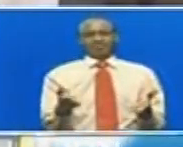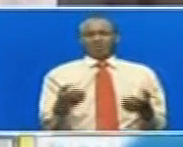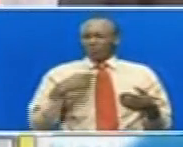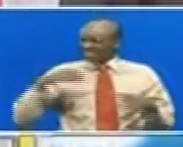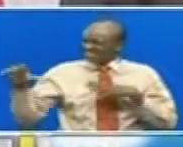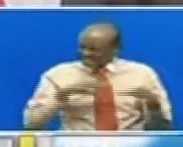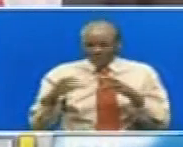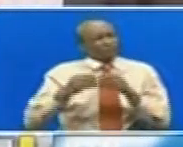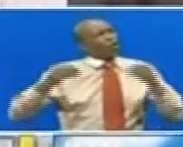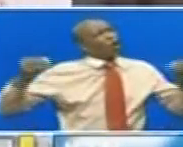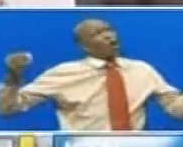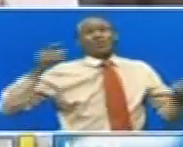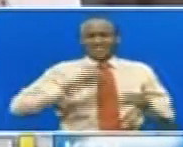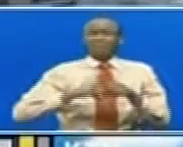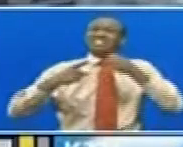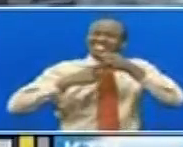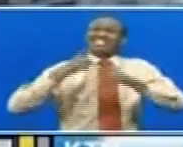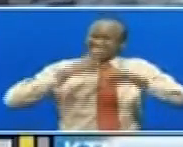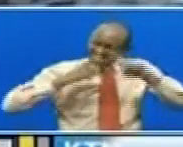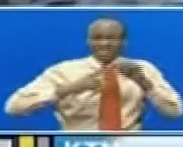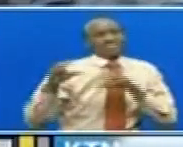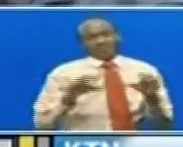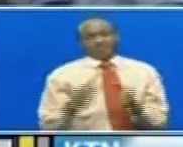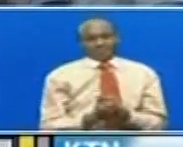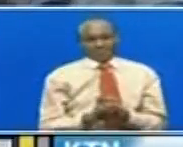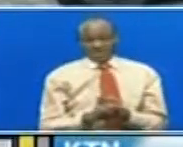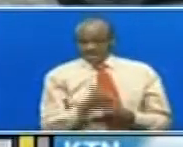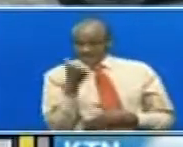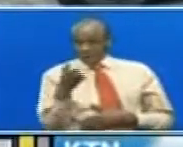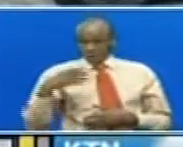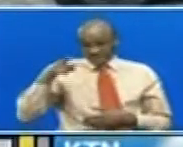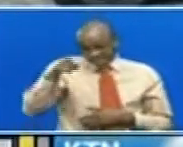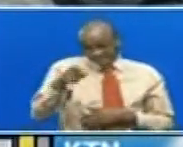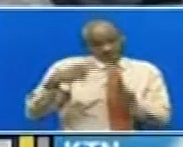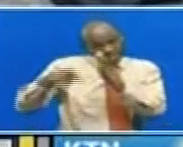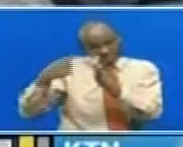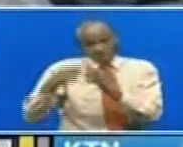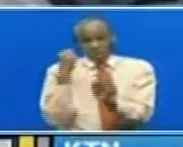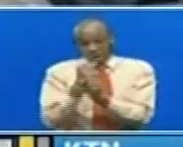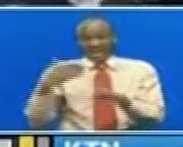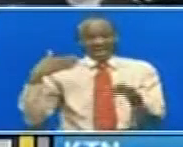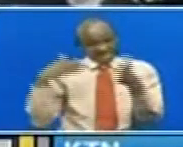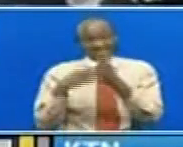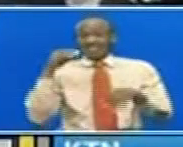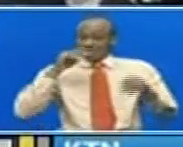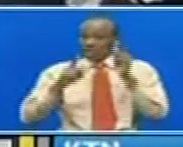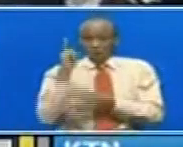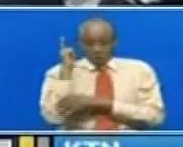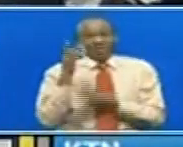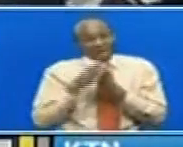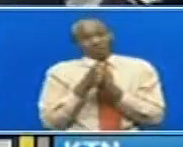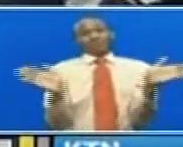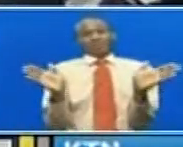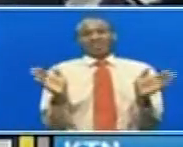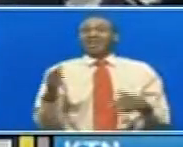Tumeumia kwa muda mrefu, almost over 6 years. With the unscrupulous operations of the metal refinery company now exposed,